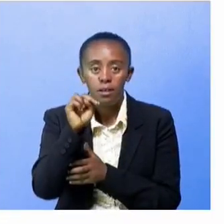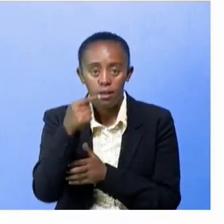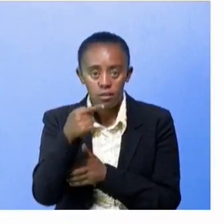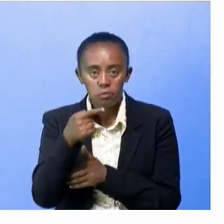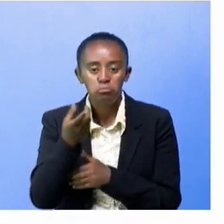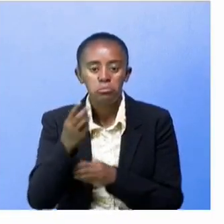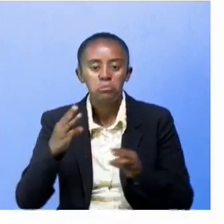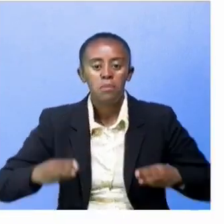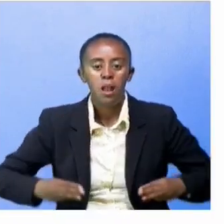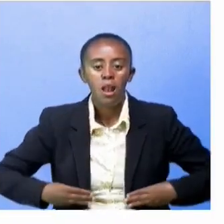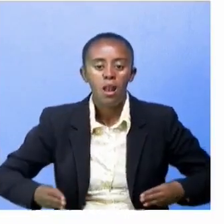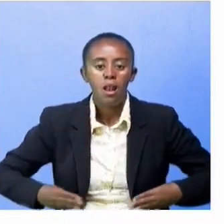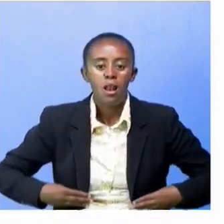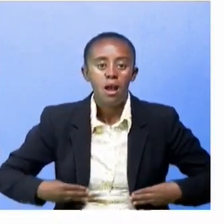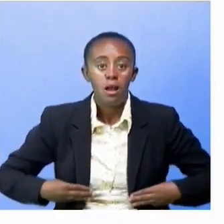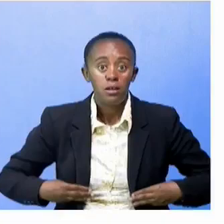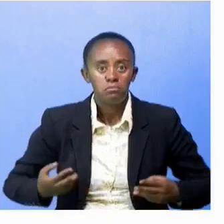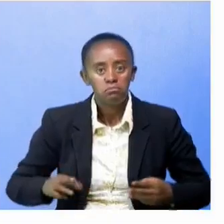diseases